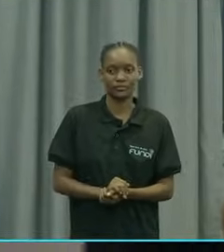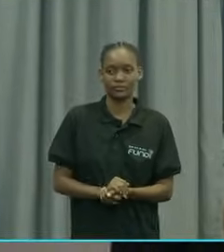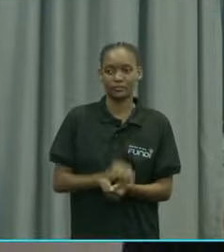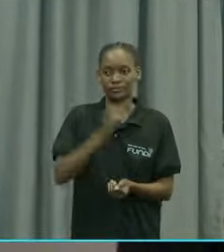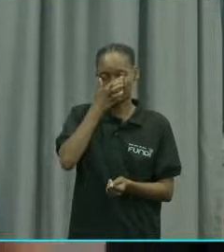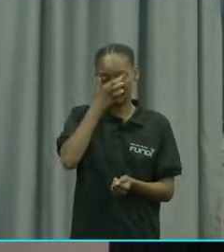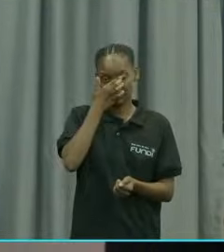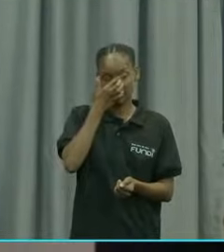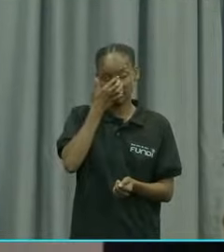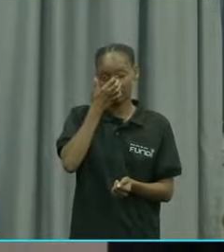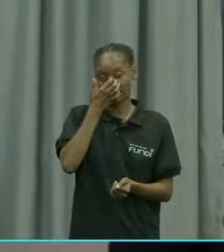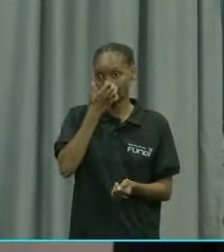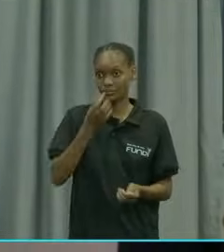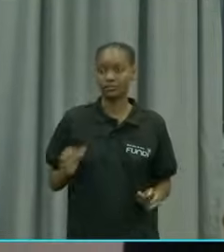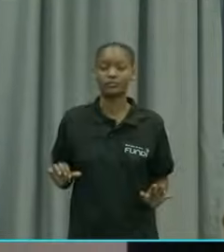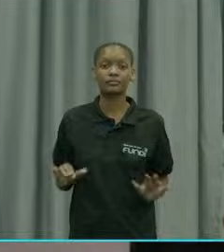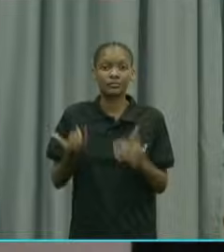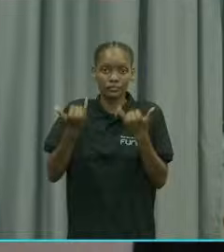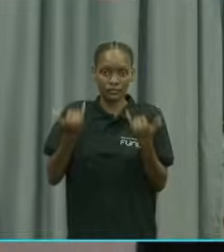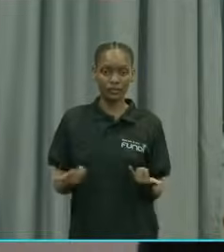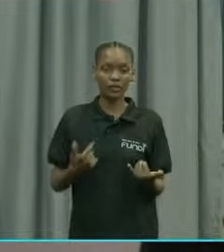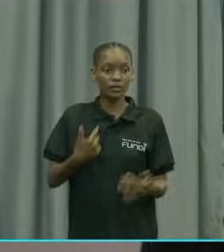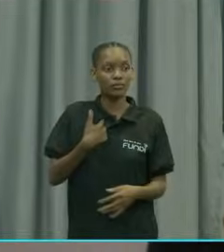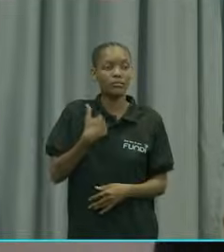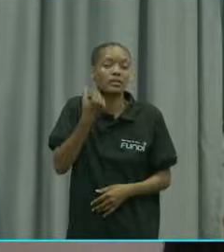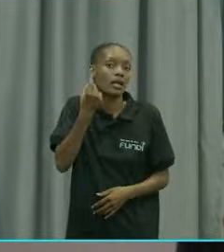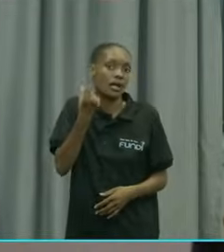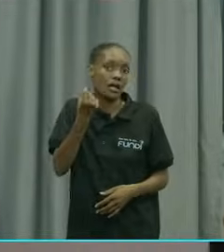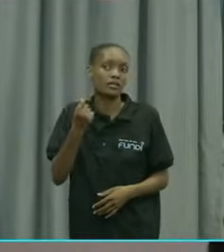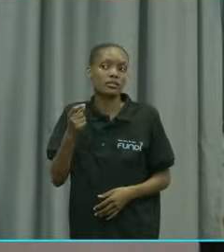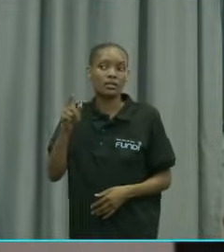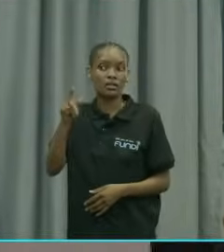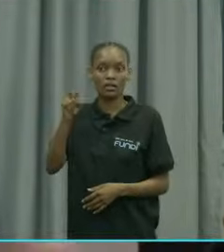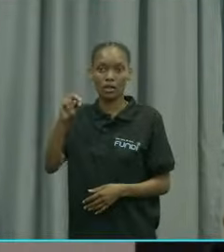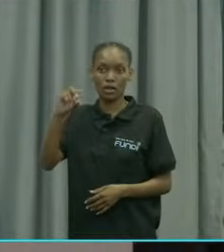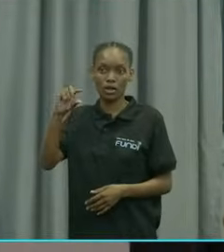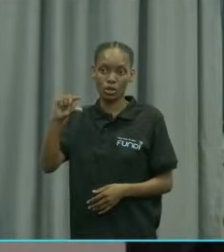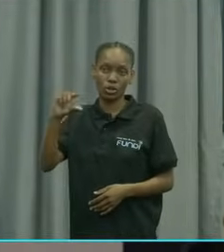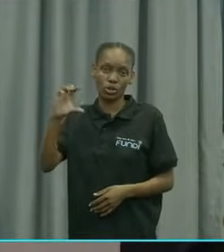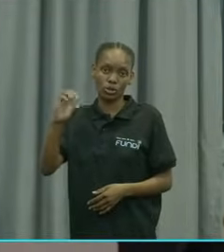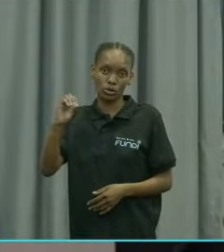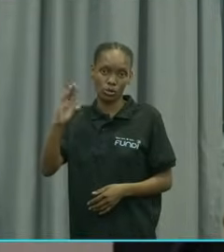Now, I also understand Mr. Ngobo's concern.